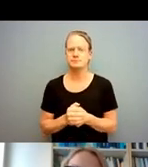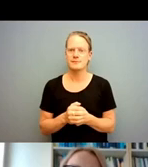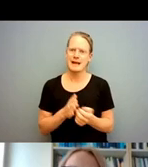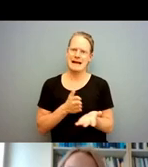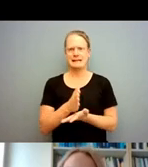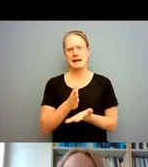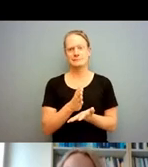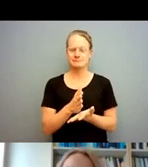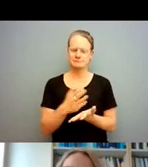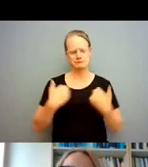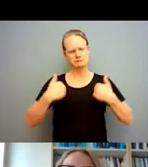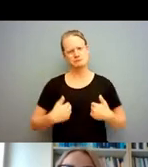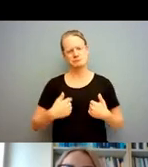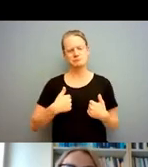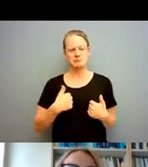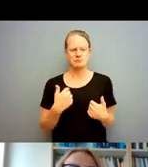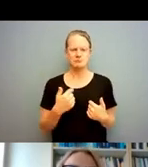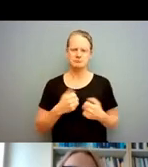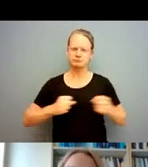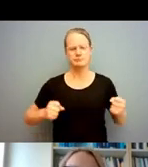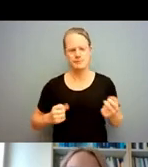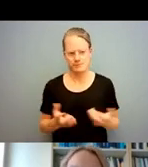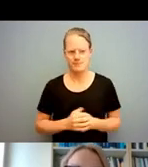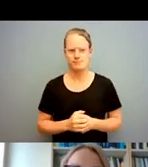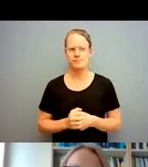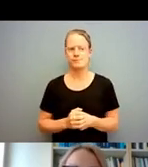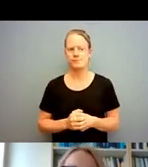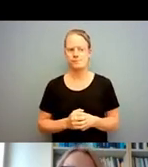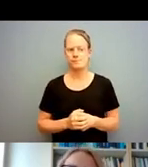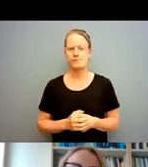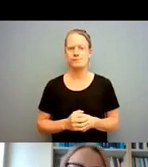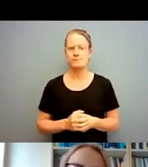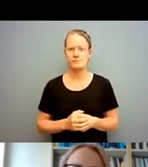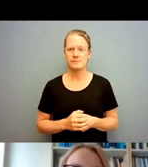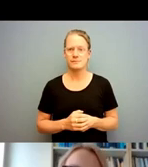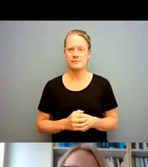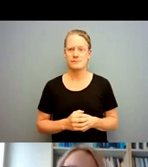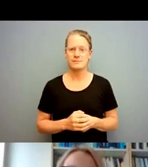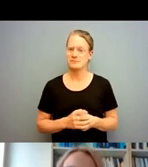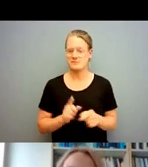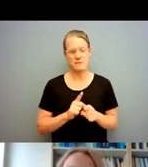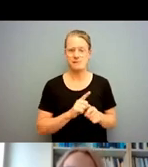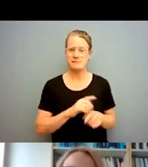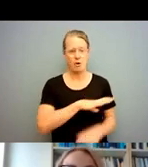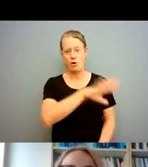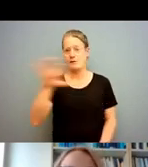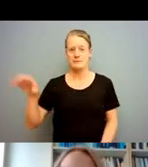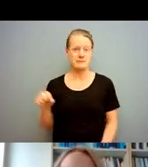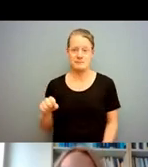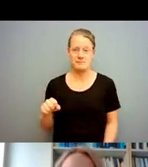since that is a collective right for any people